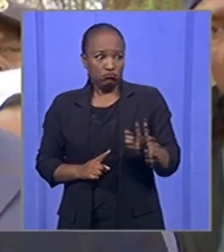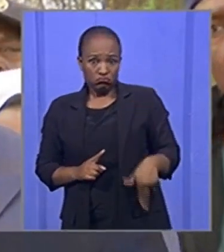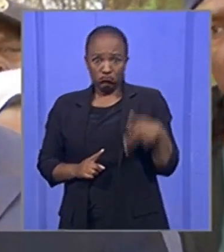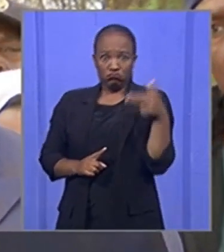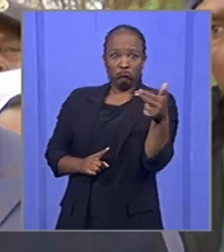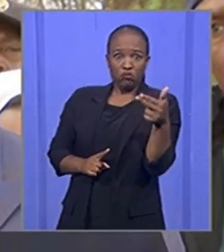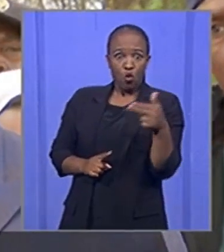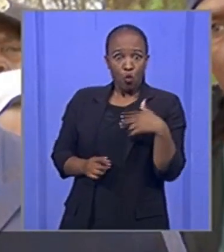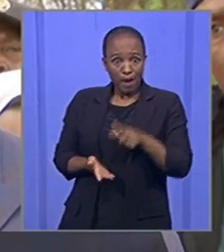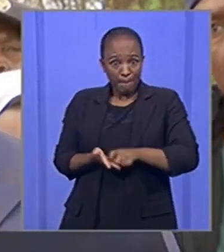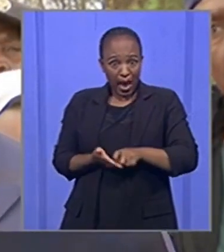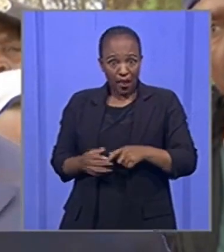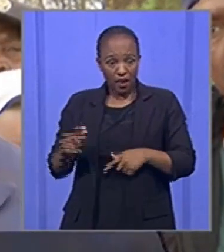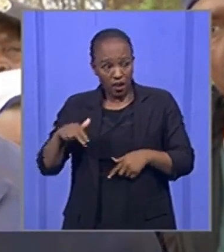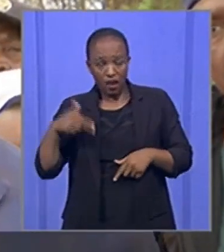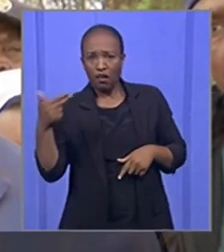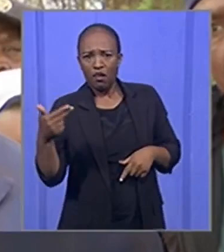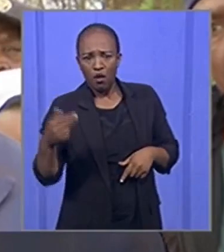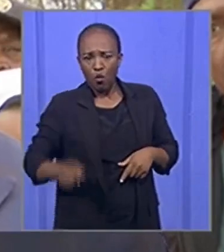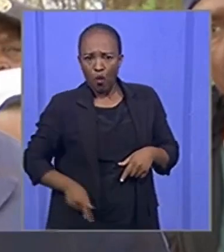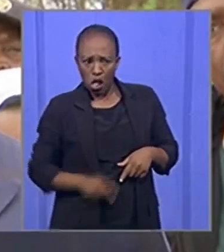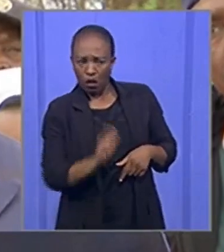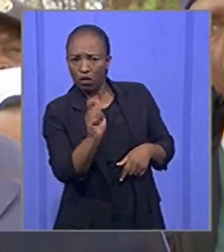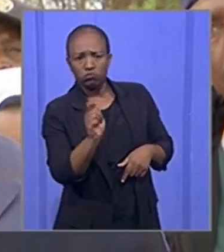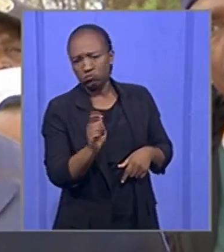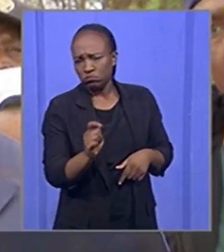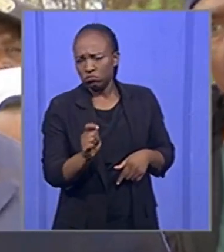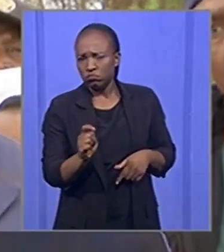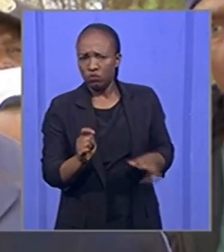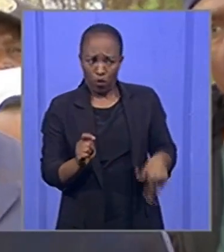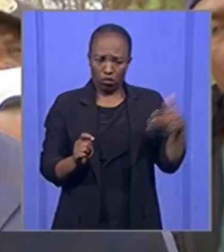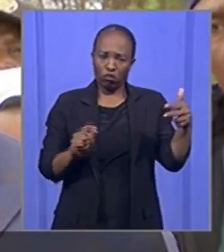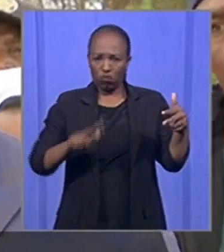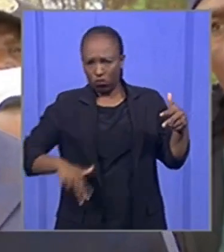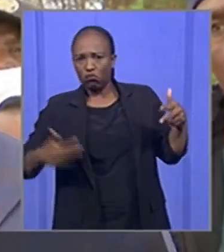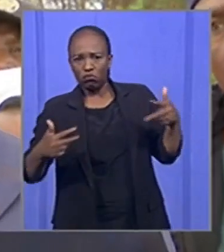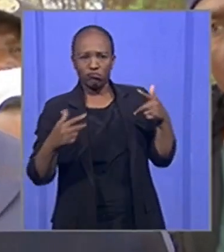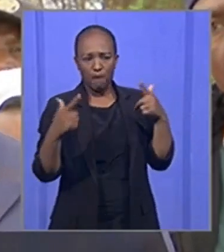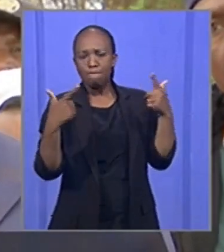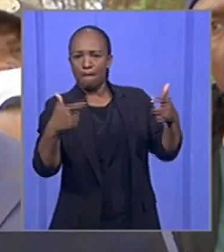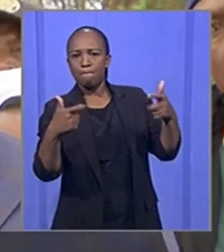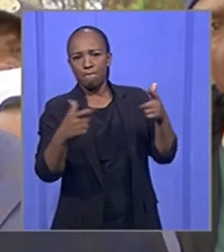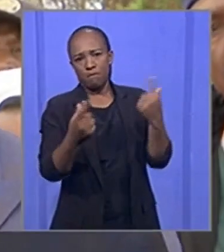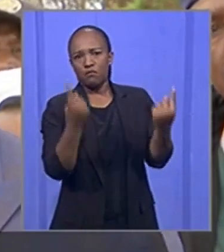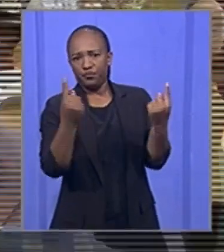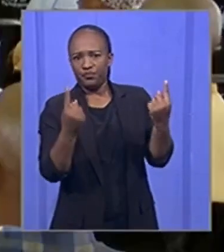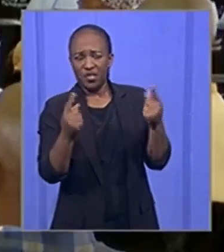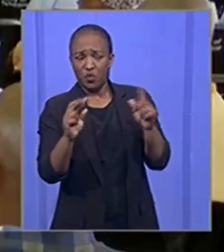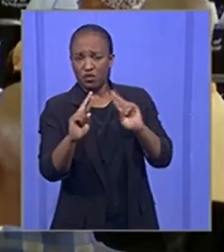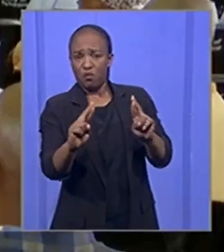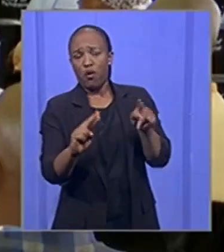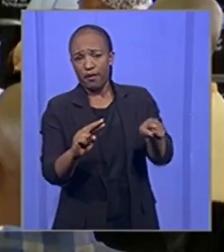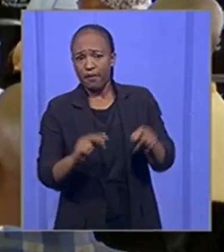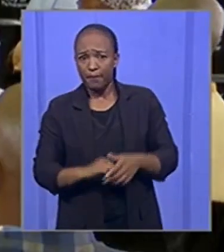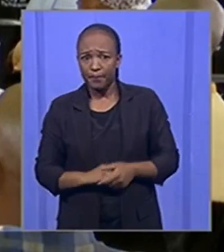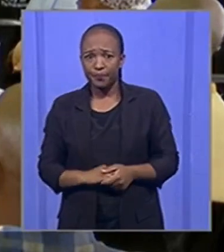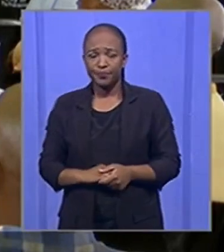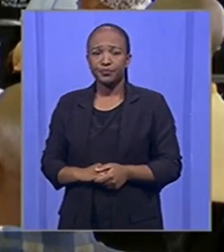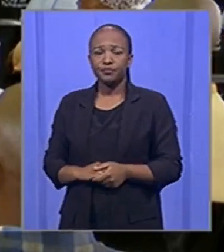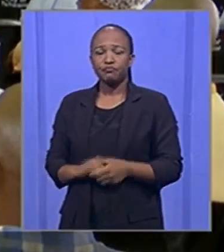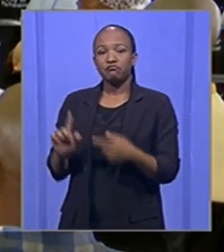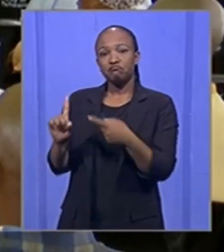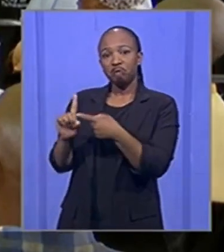draw a pen, it is not going to happen. We will respond in kind and appropriately to that situation. Mathale o ne gape